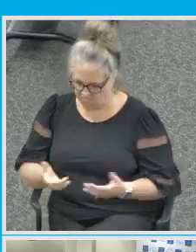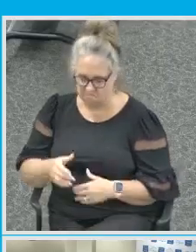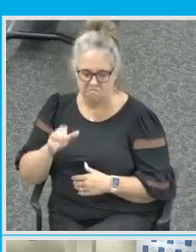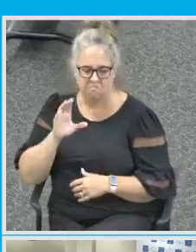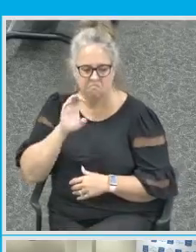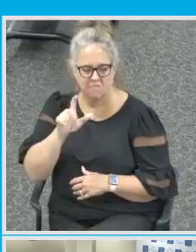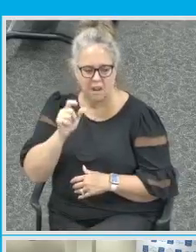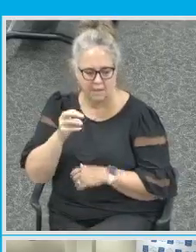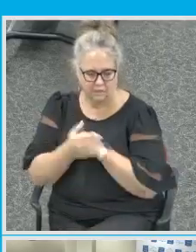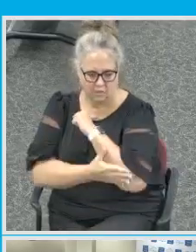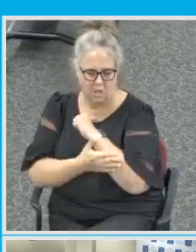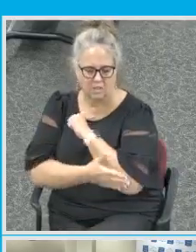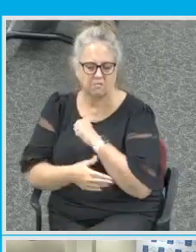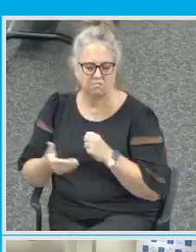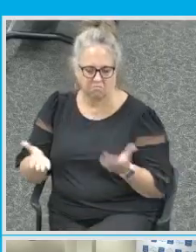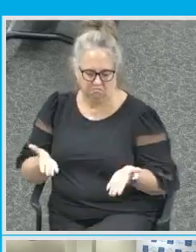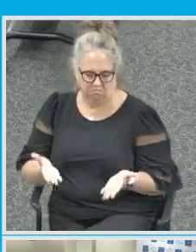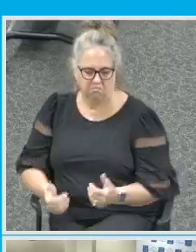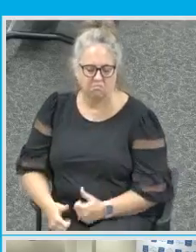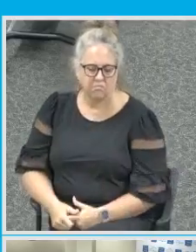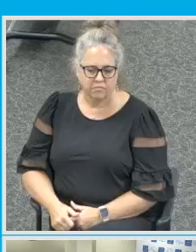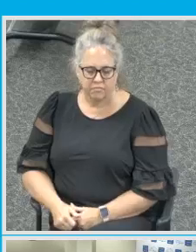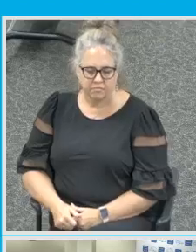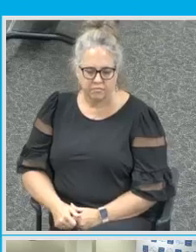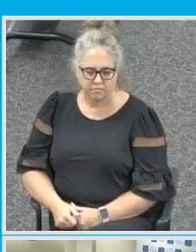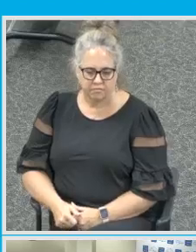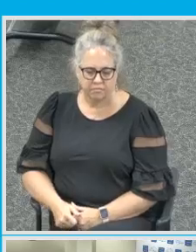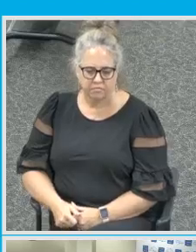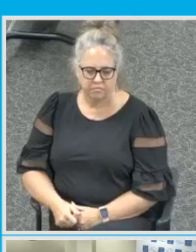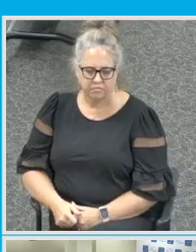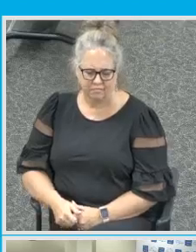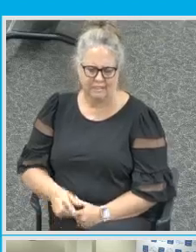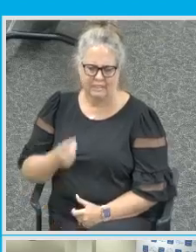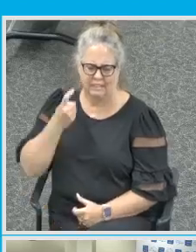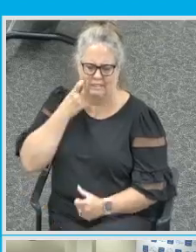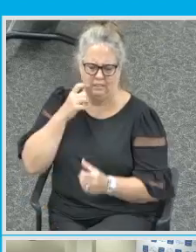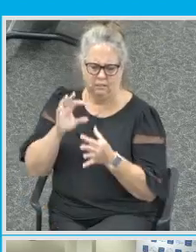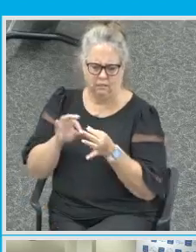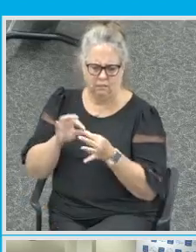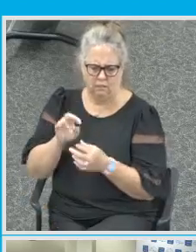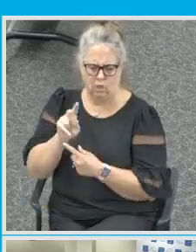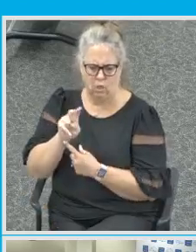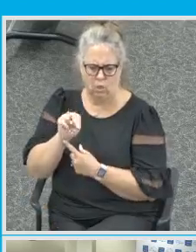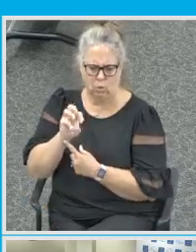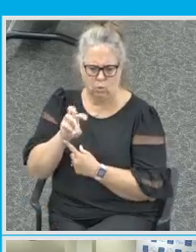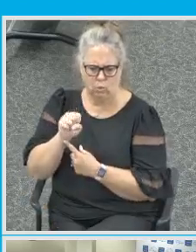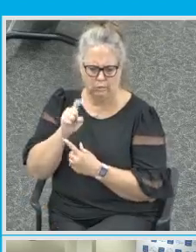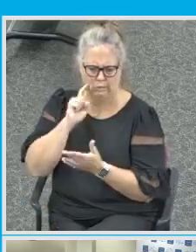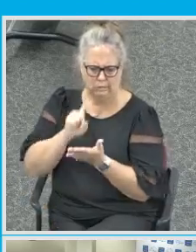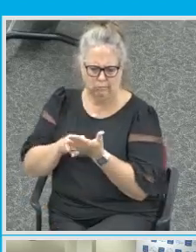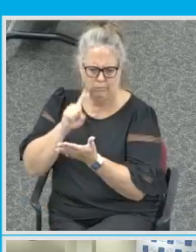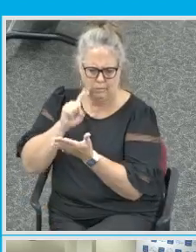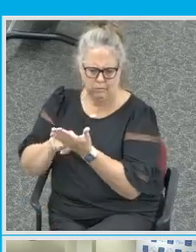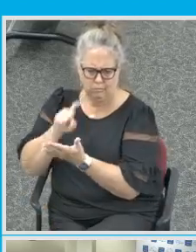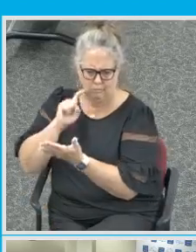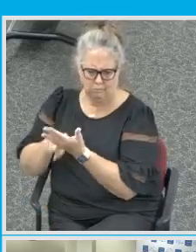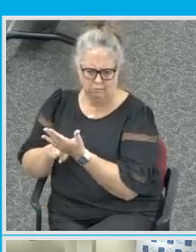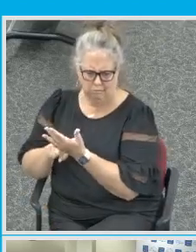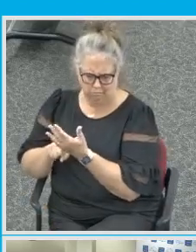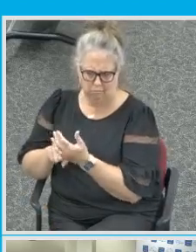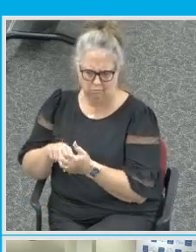and recently, with recent news, it came to my attention that there had been some issues out of Wrigley, California,